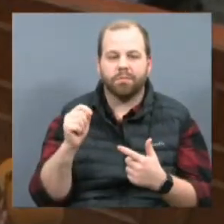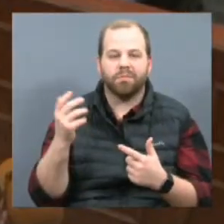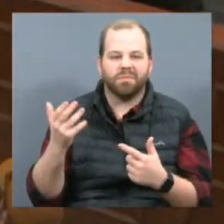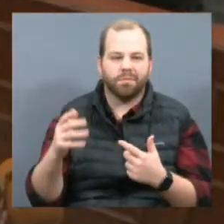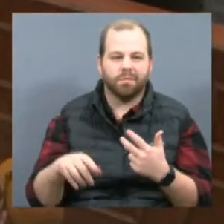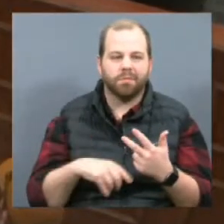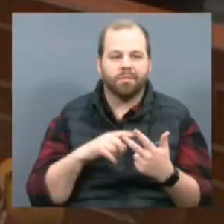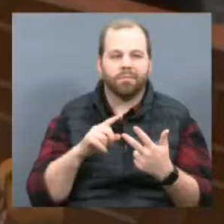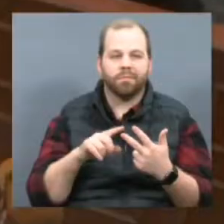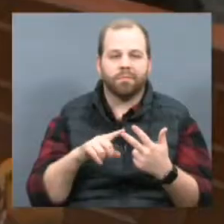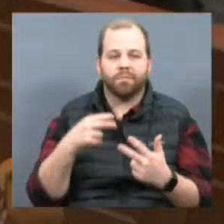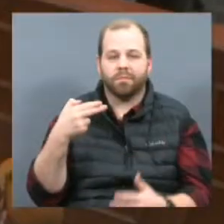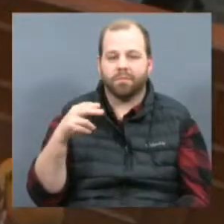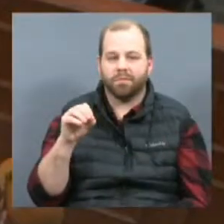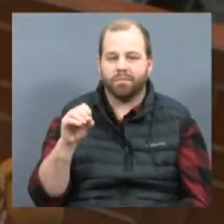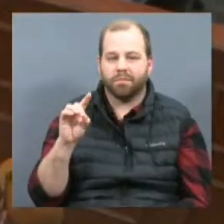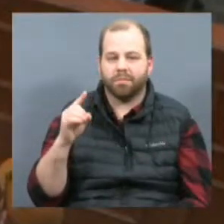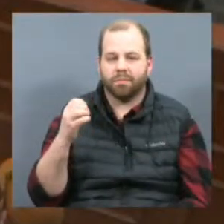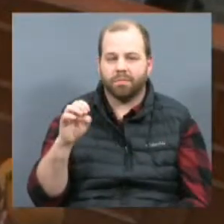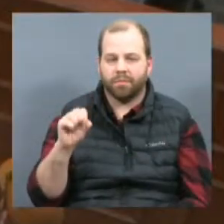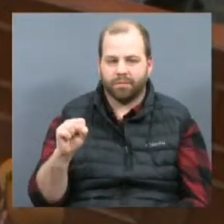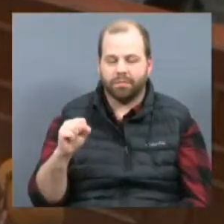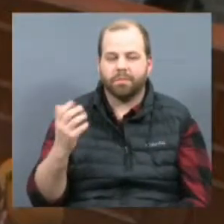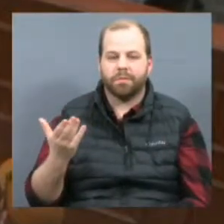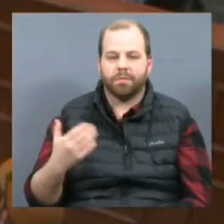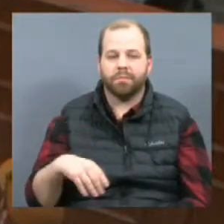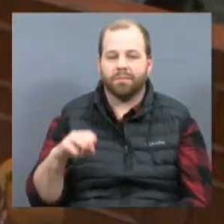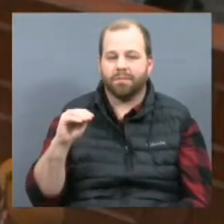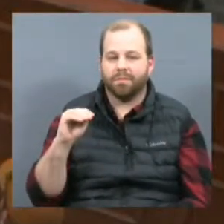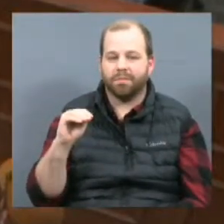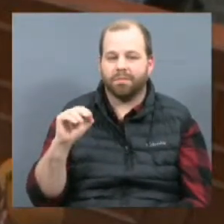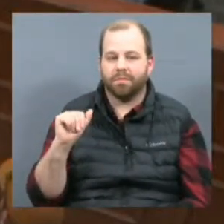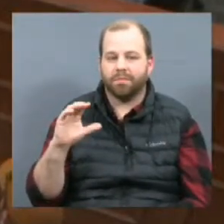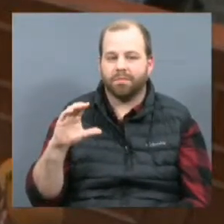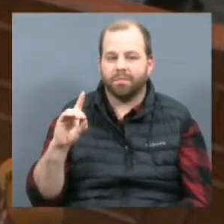Here. Hodges? Here. McDonald?